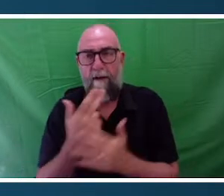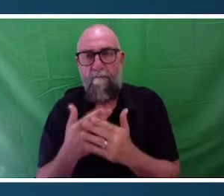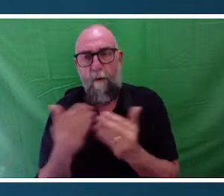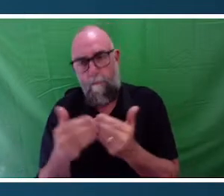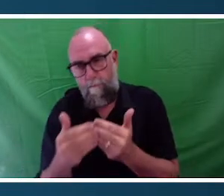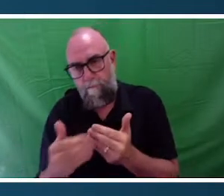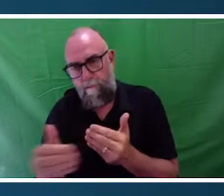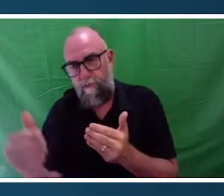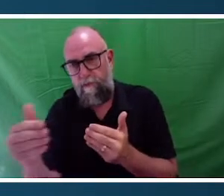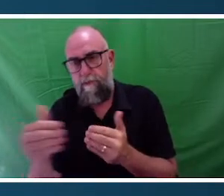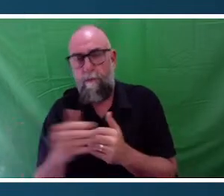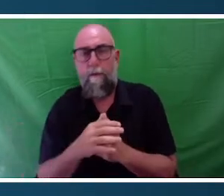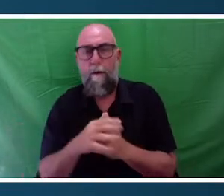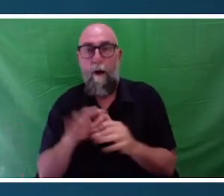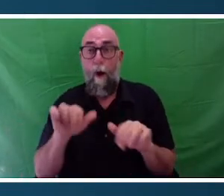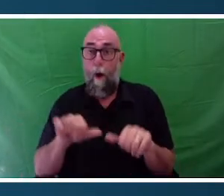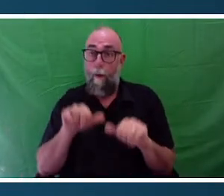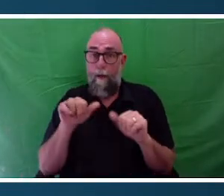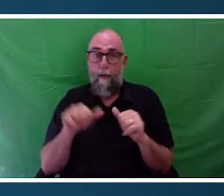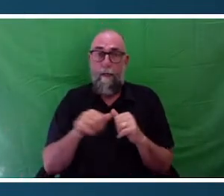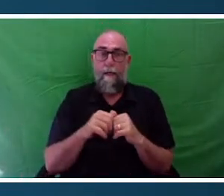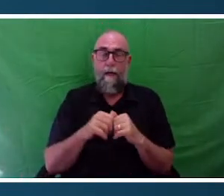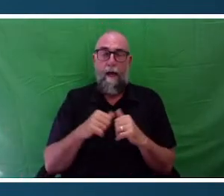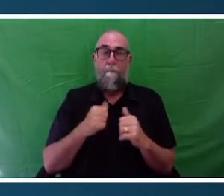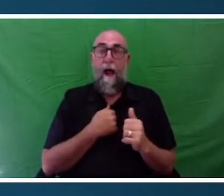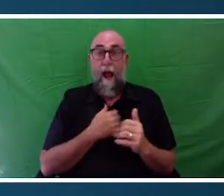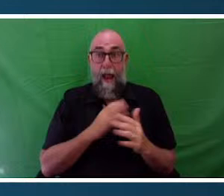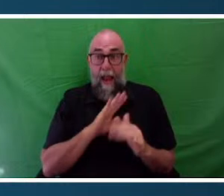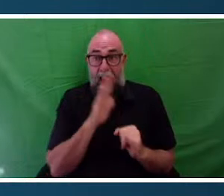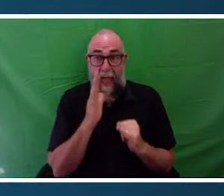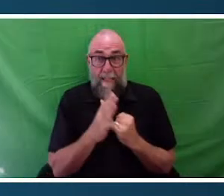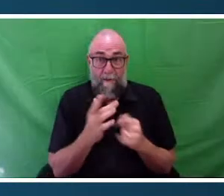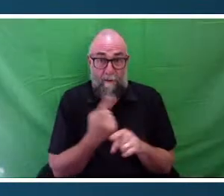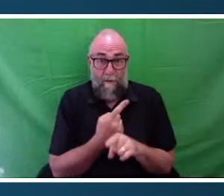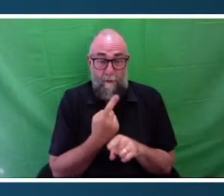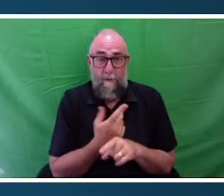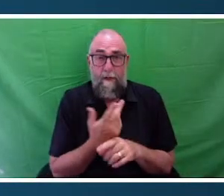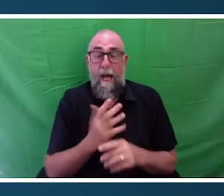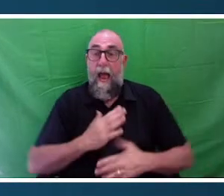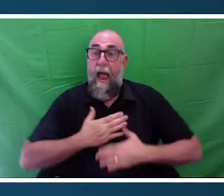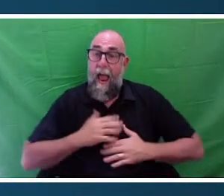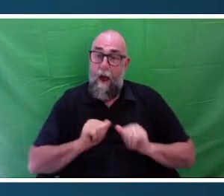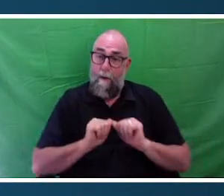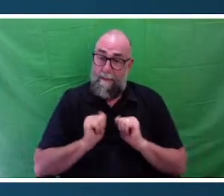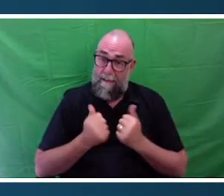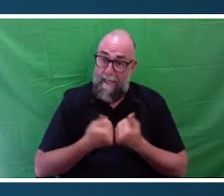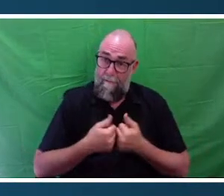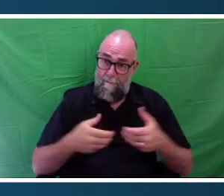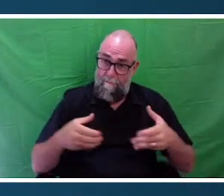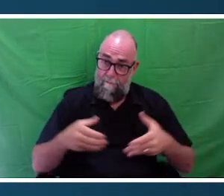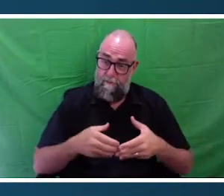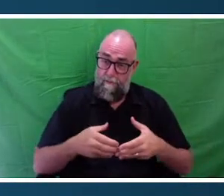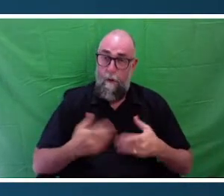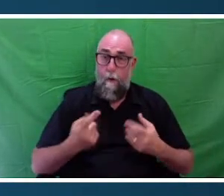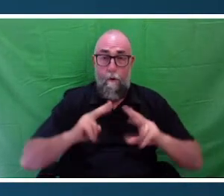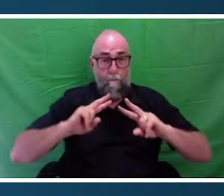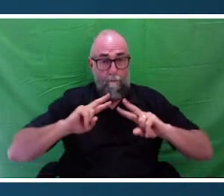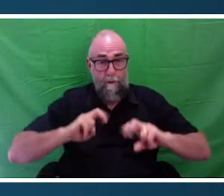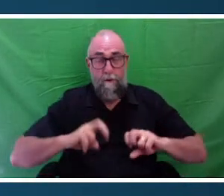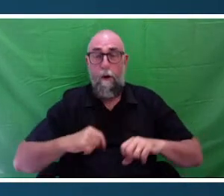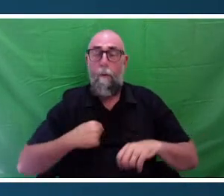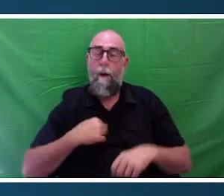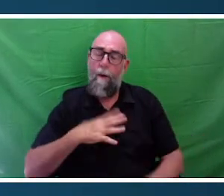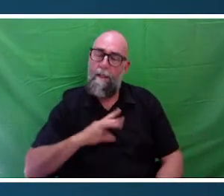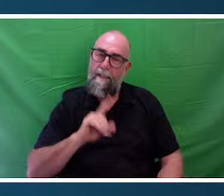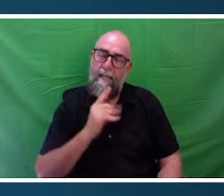Okay, so last word. The research team want to acknowledge and thank the